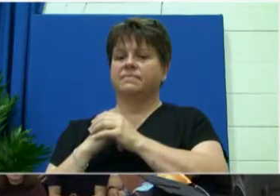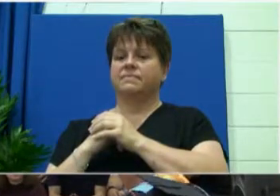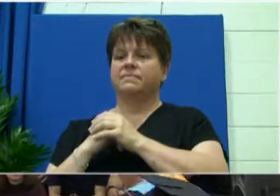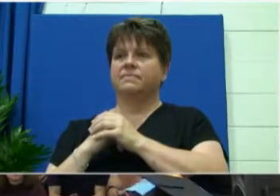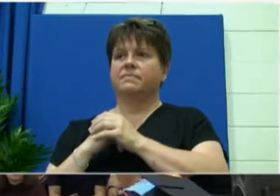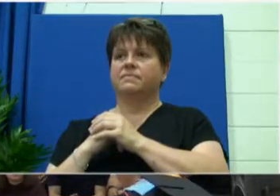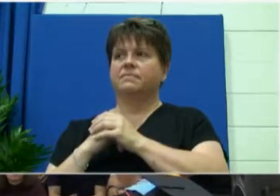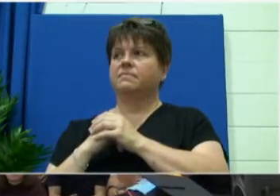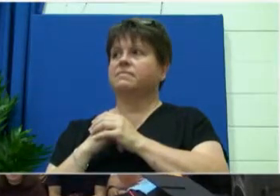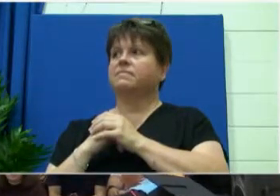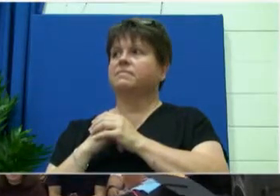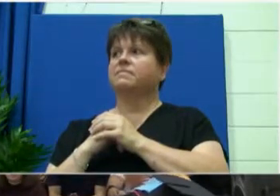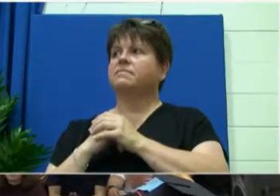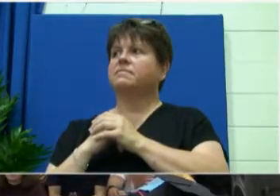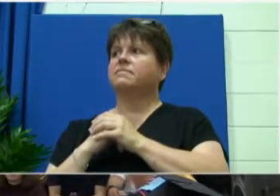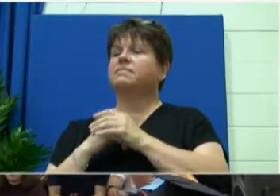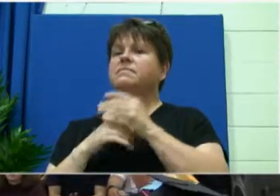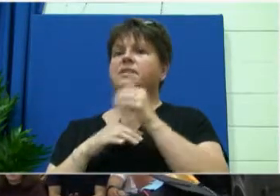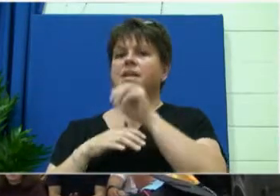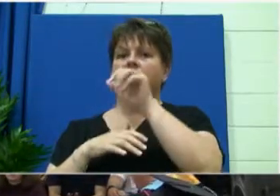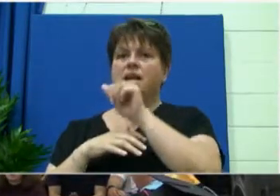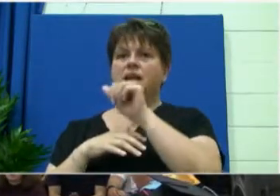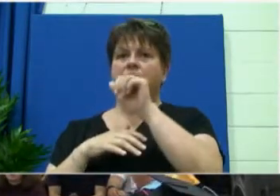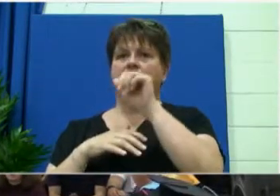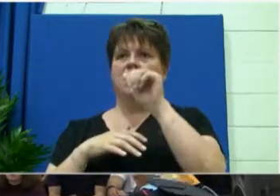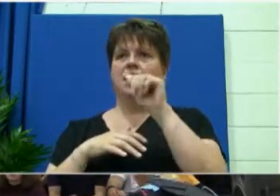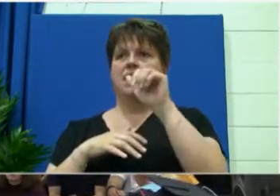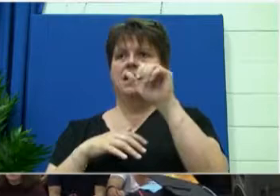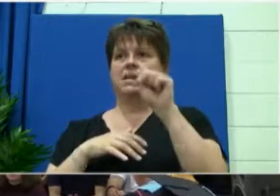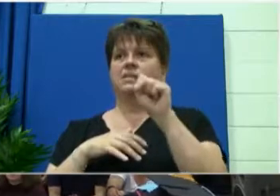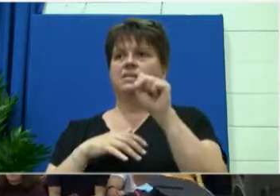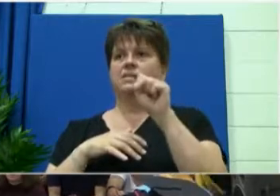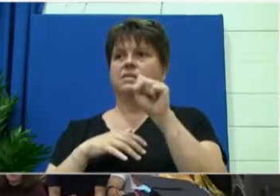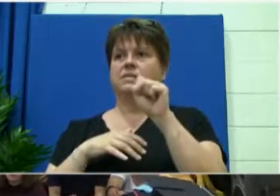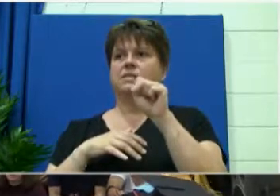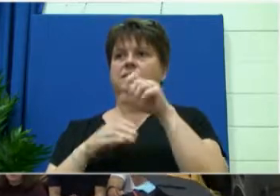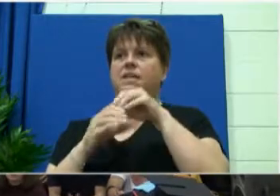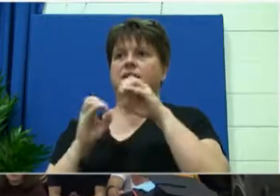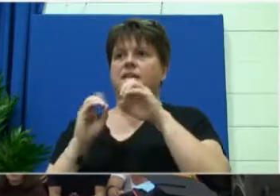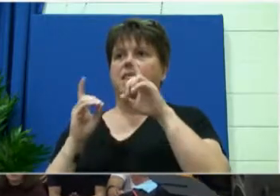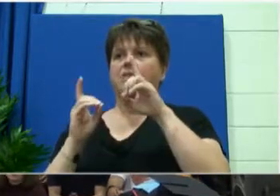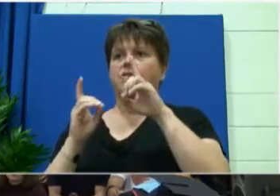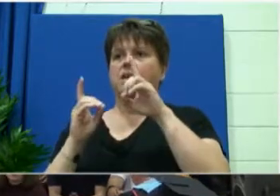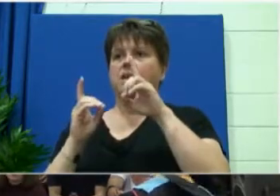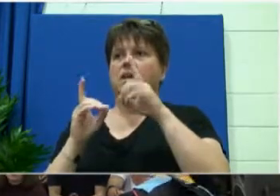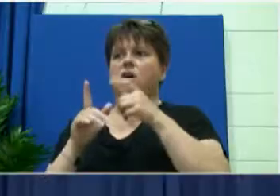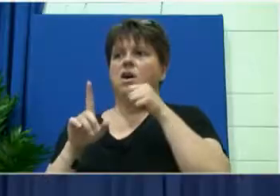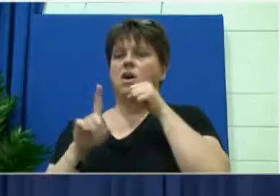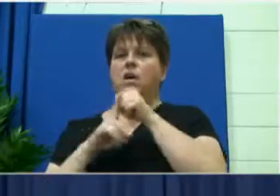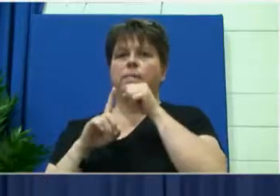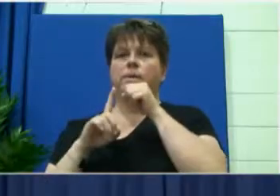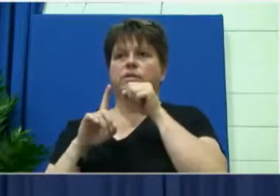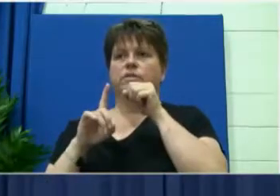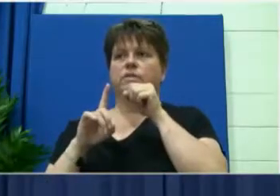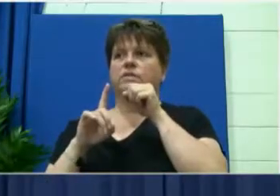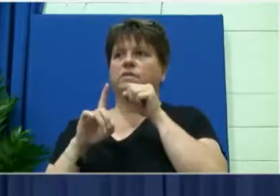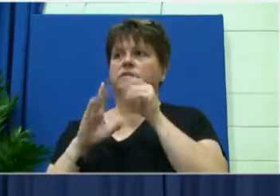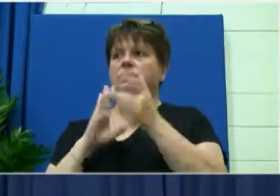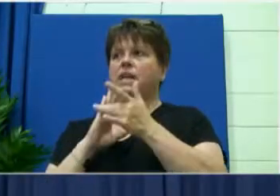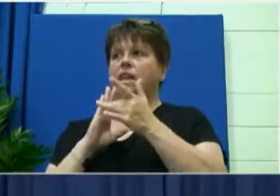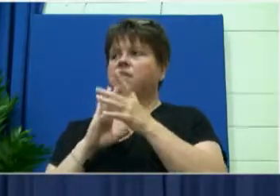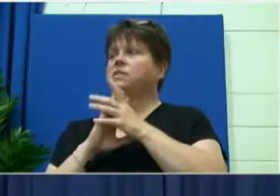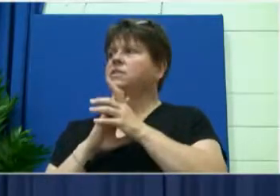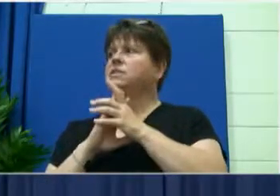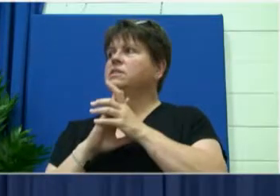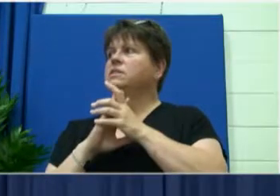Russell Waltering of Carlisle is receiving an Associate of Applied Science in Electronics, Automation, Computer Technology. He